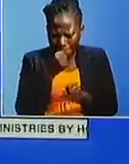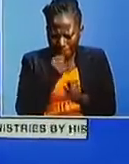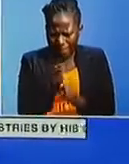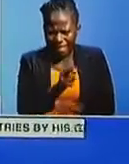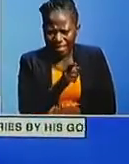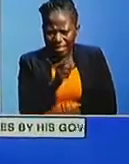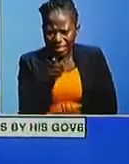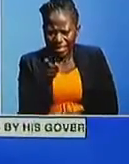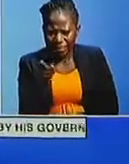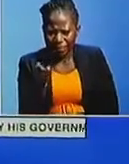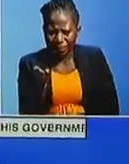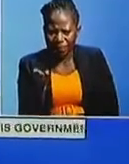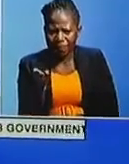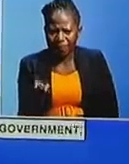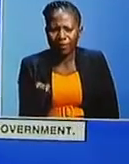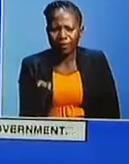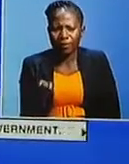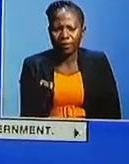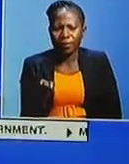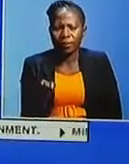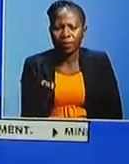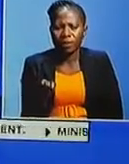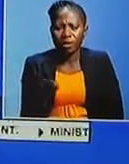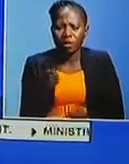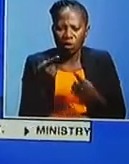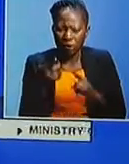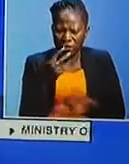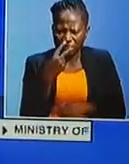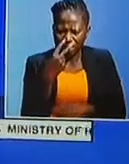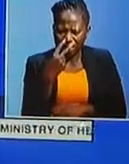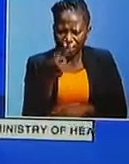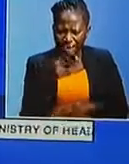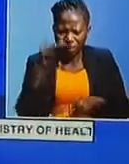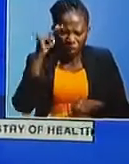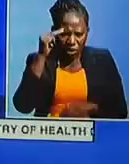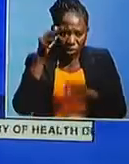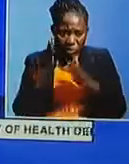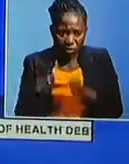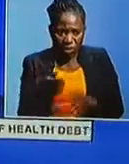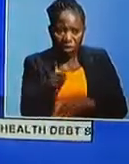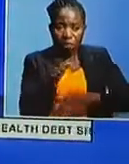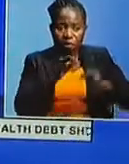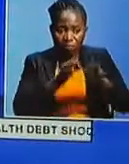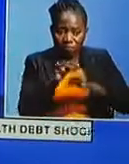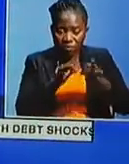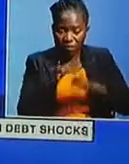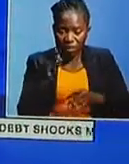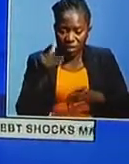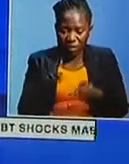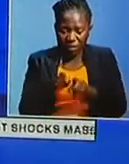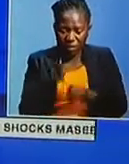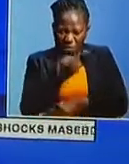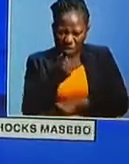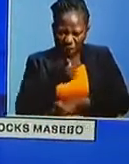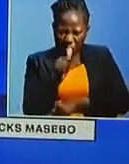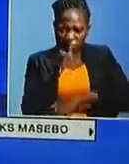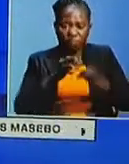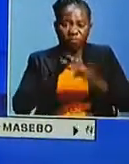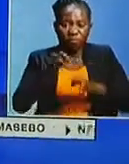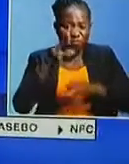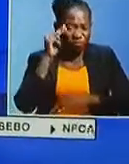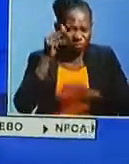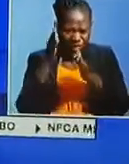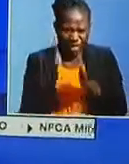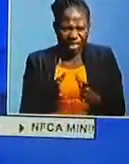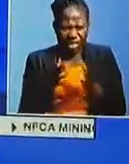emphasis or reference, when you look at the induction, what he told the minister at the induction, what he has said today, do you think he's saying